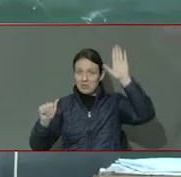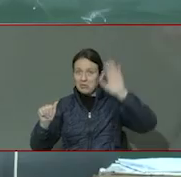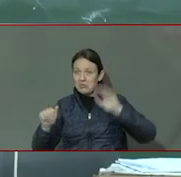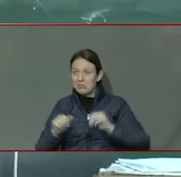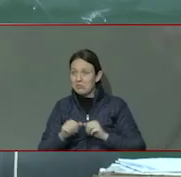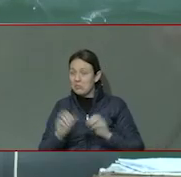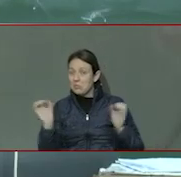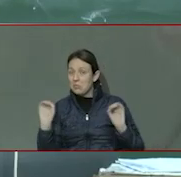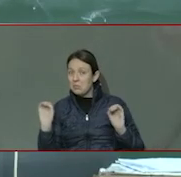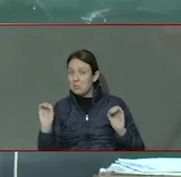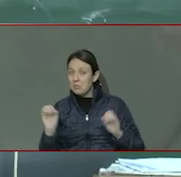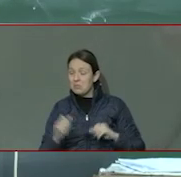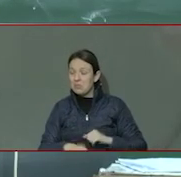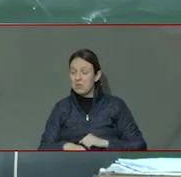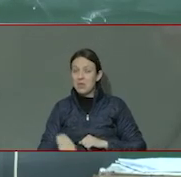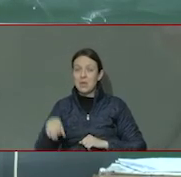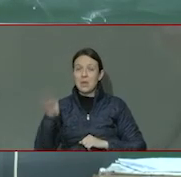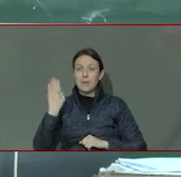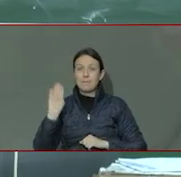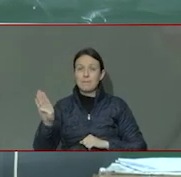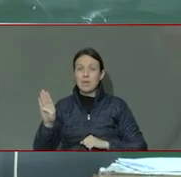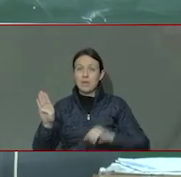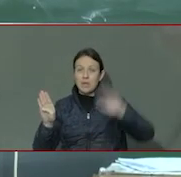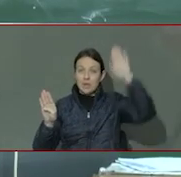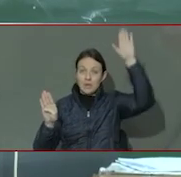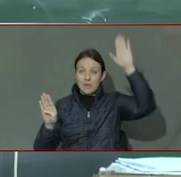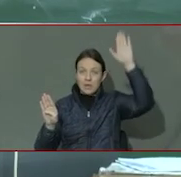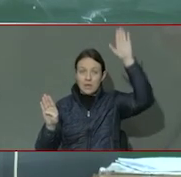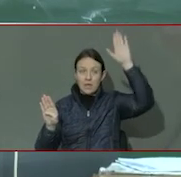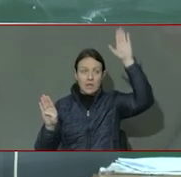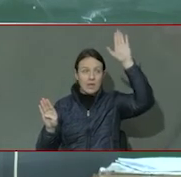I see no hands. Who of you vote for B?